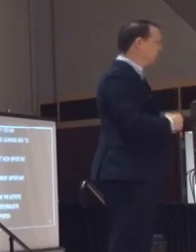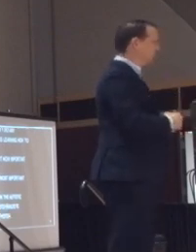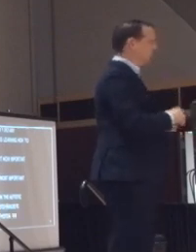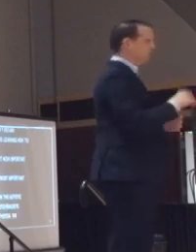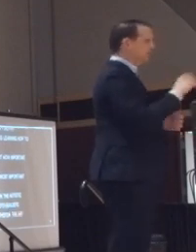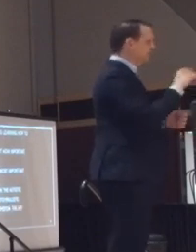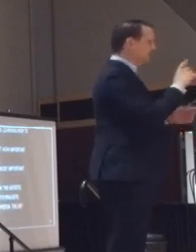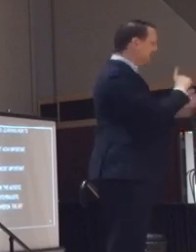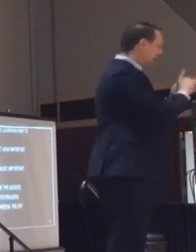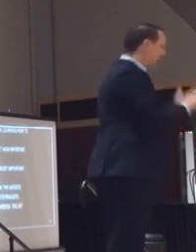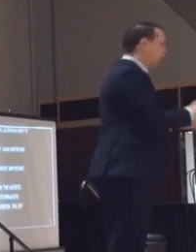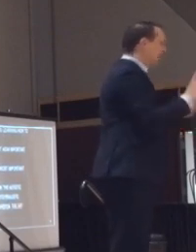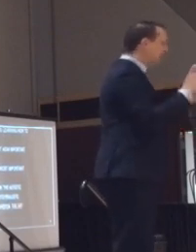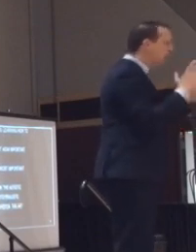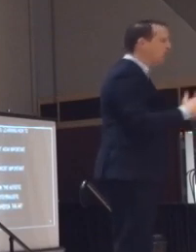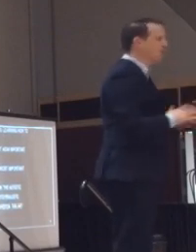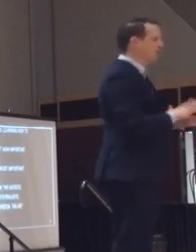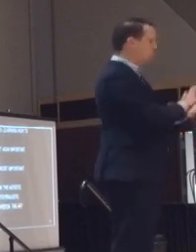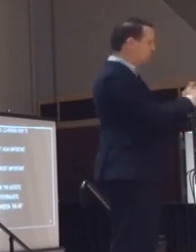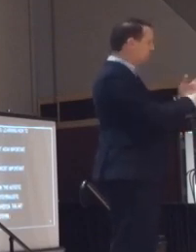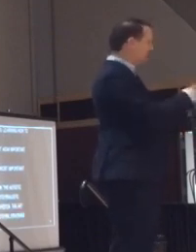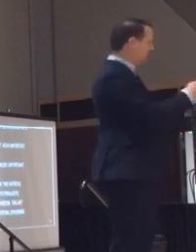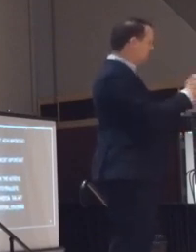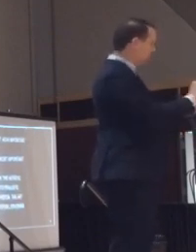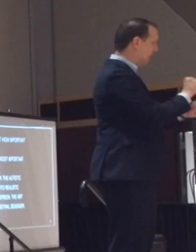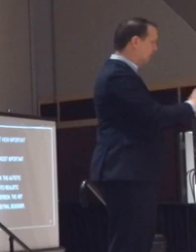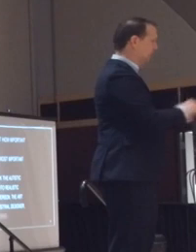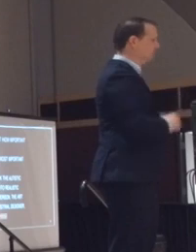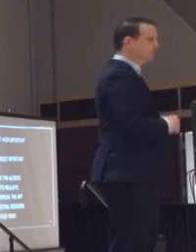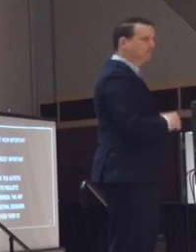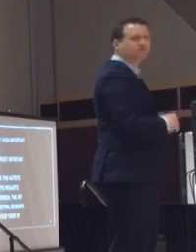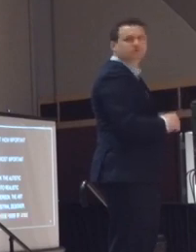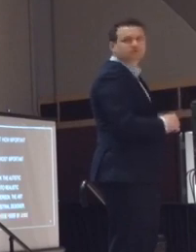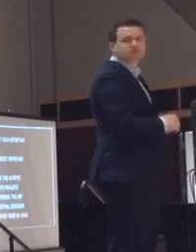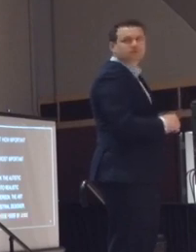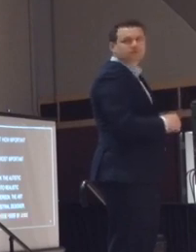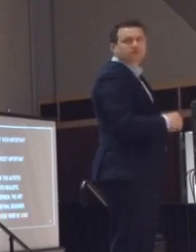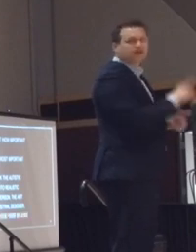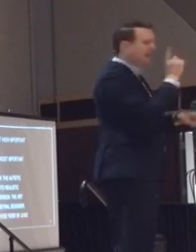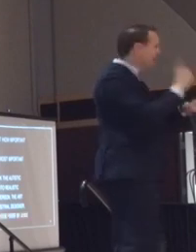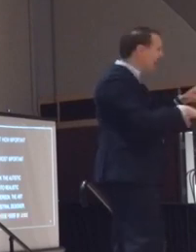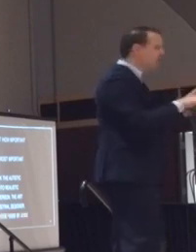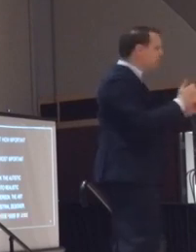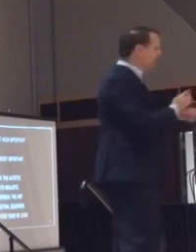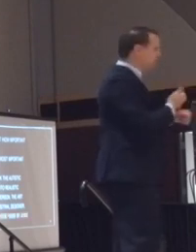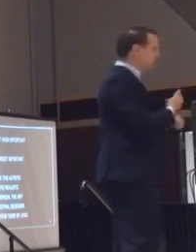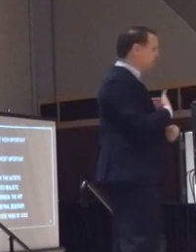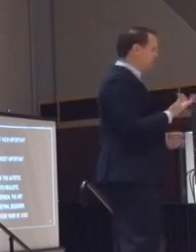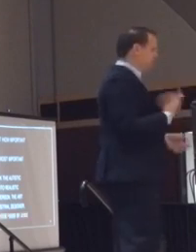designer, photography, those kinds of jobs. Absolutely can't do algebra.